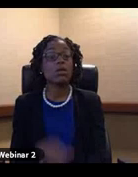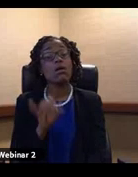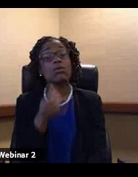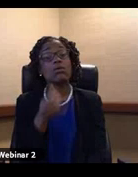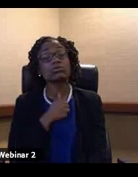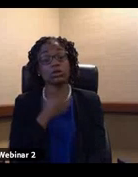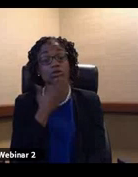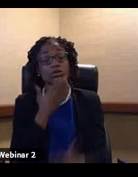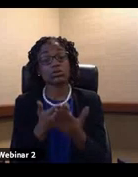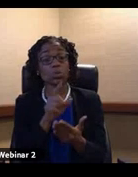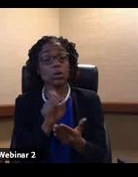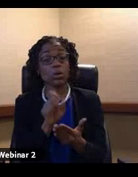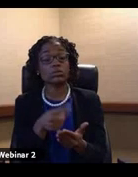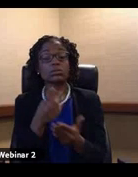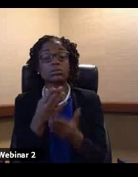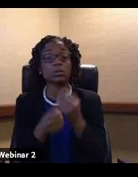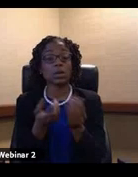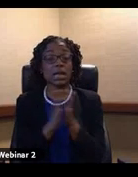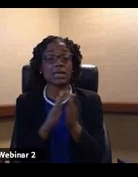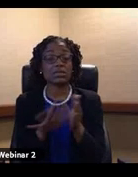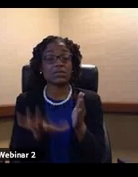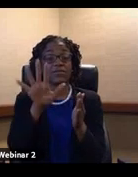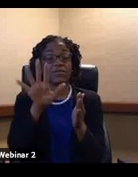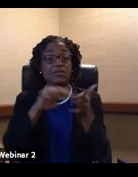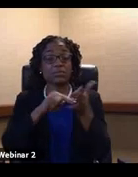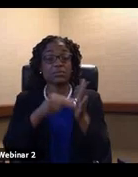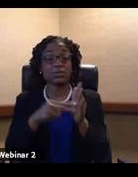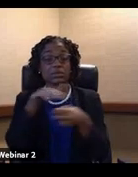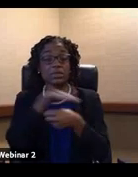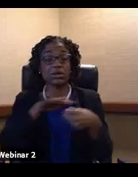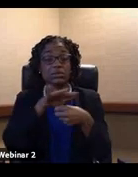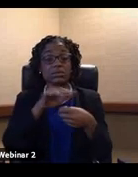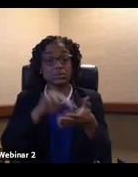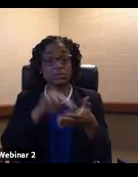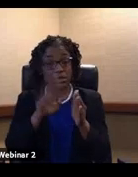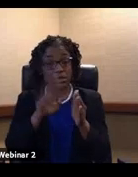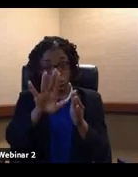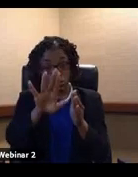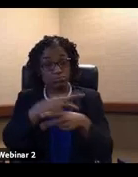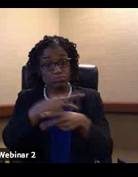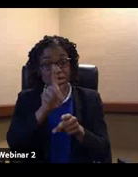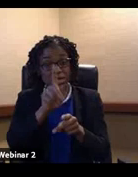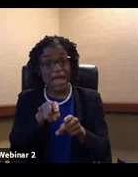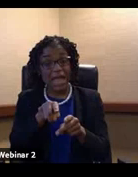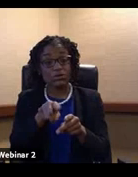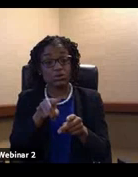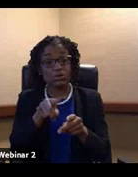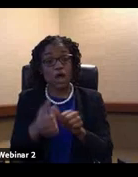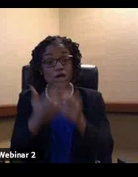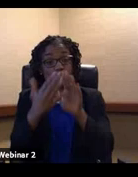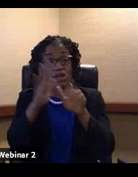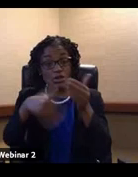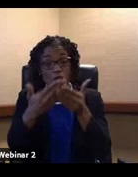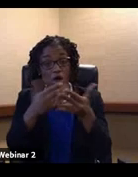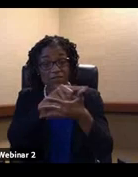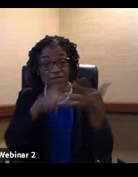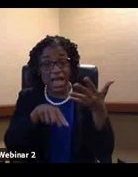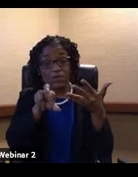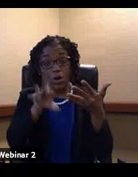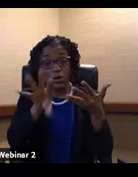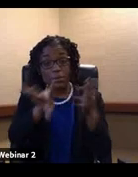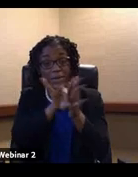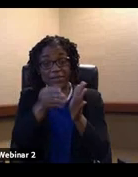Oh, sorry, good question. Somebody has asked, since there are 5 purpose areas, does the project have to address all 5 or just pick a